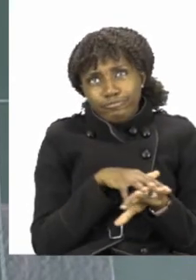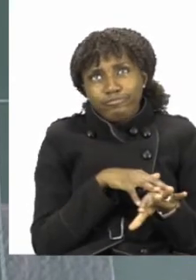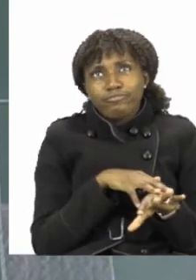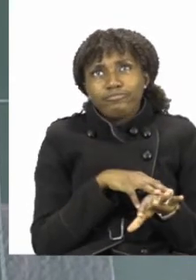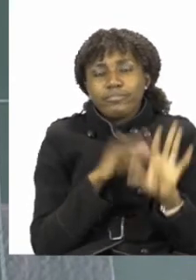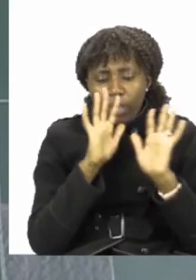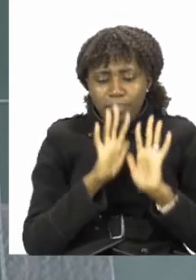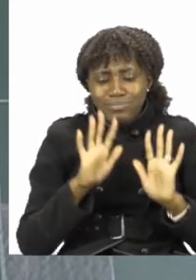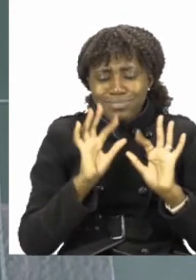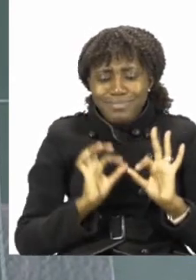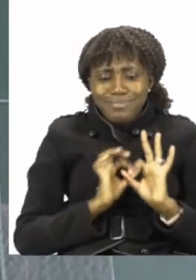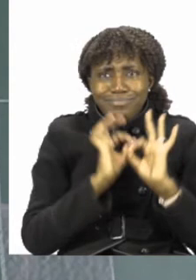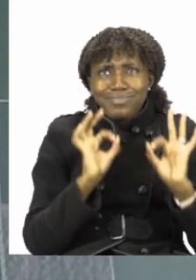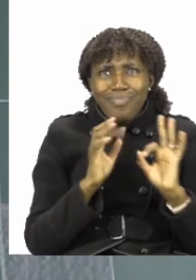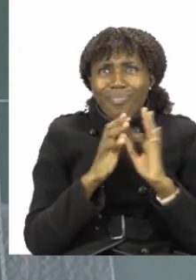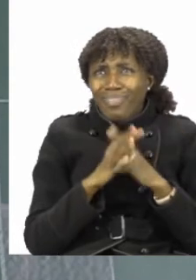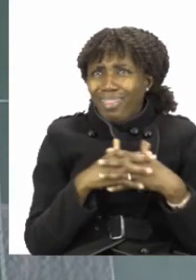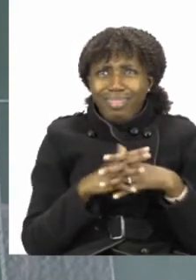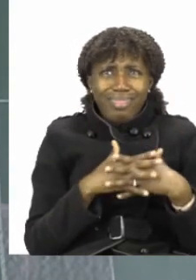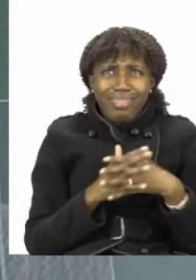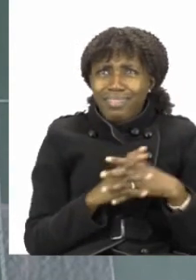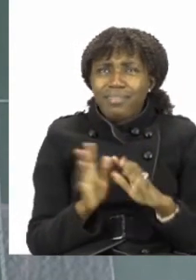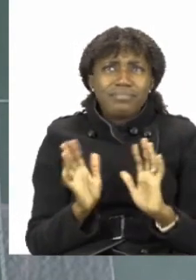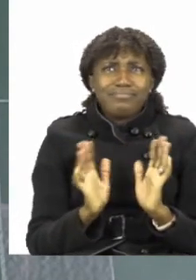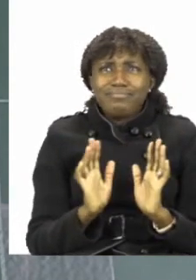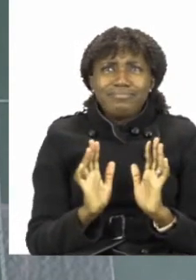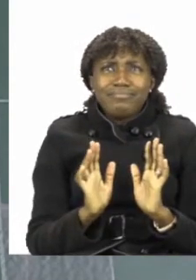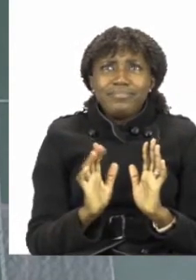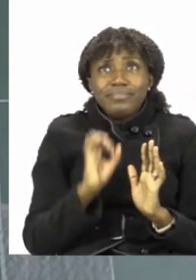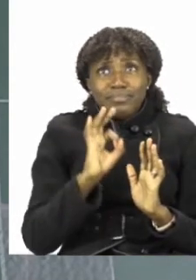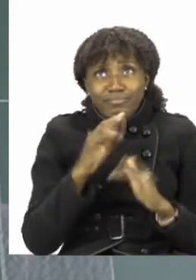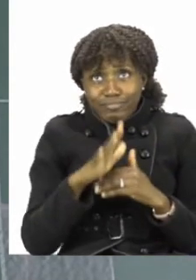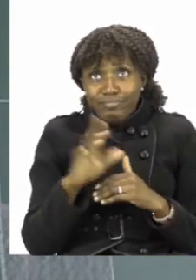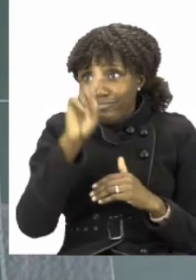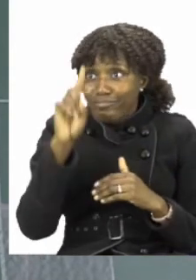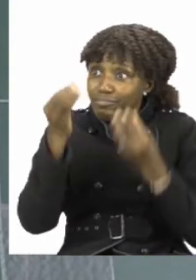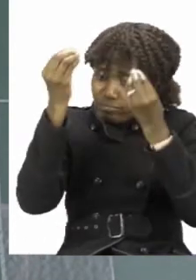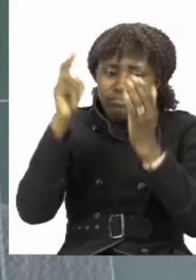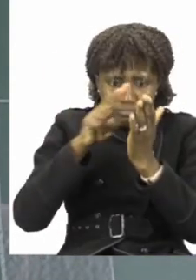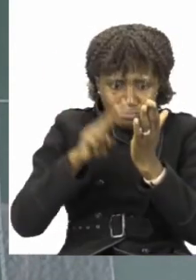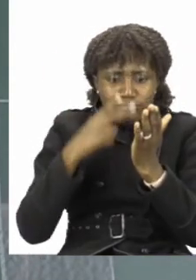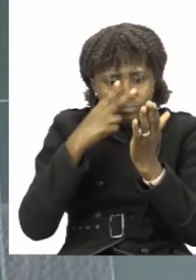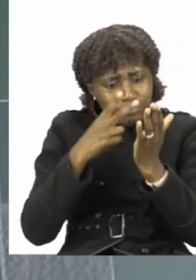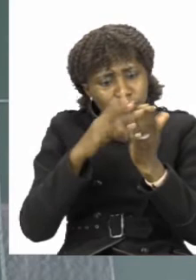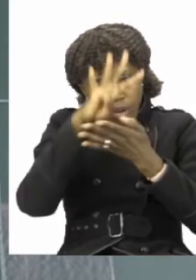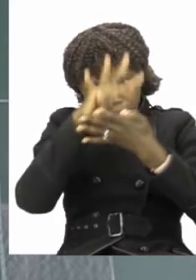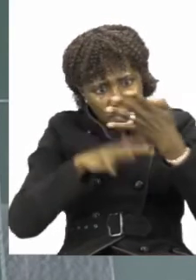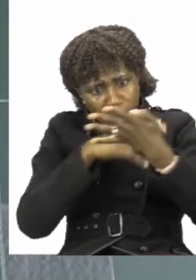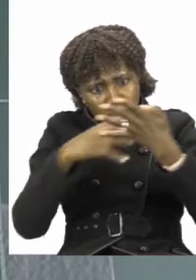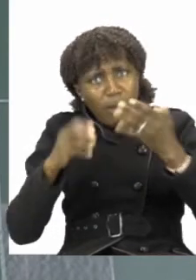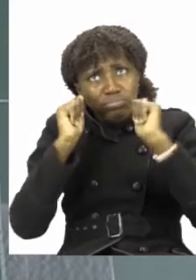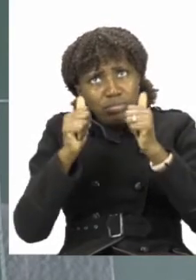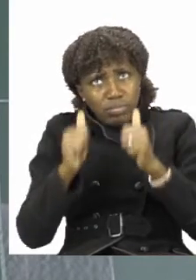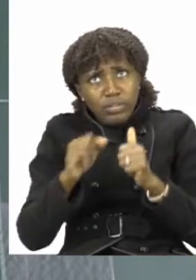it neat, boys and girls. And when you're done, try and ask an adult to read your bar graph. If they can see